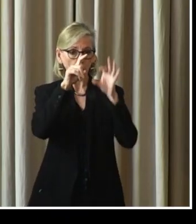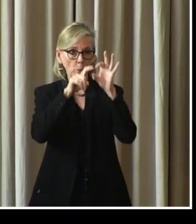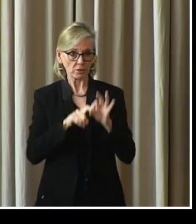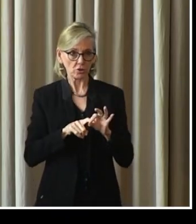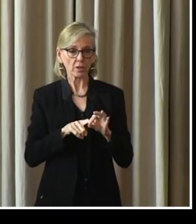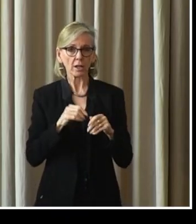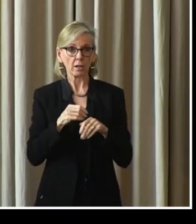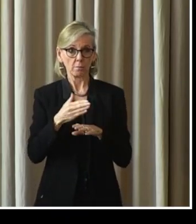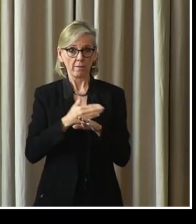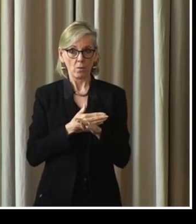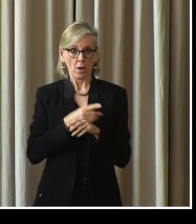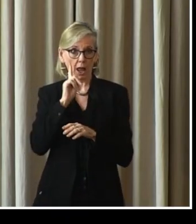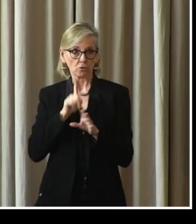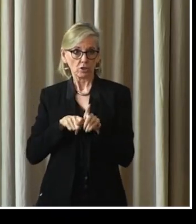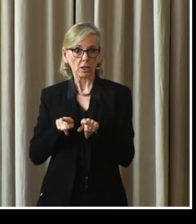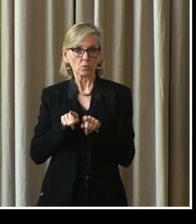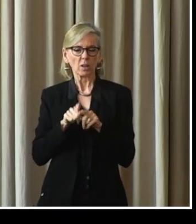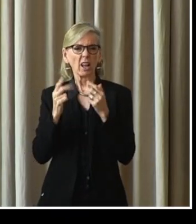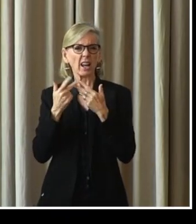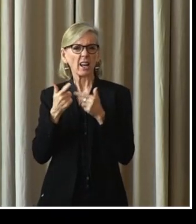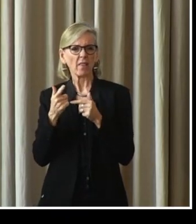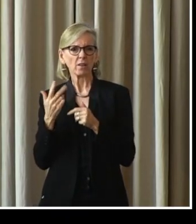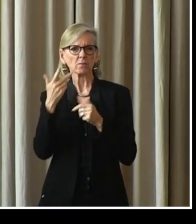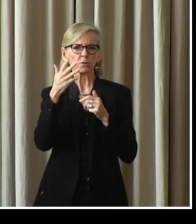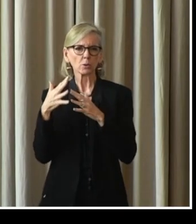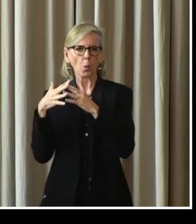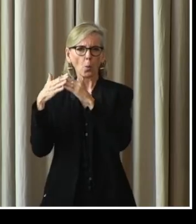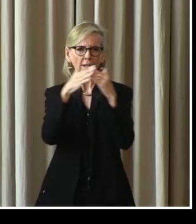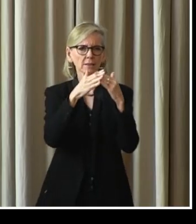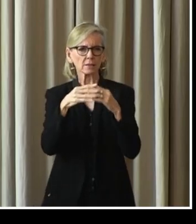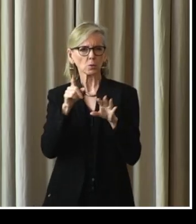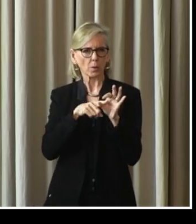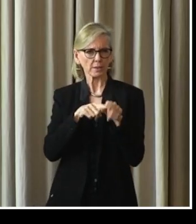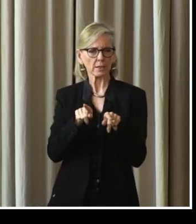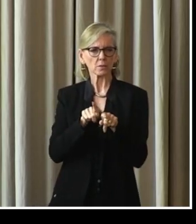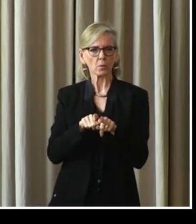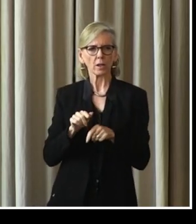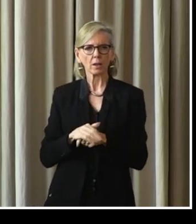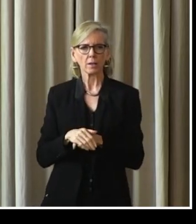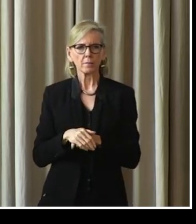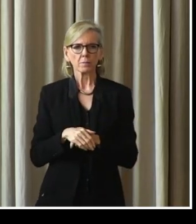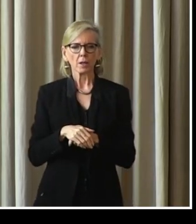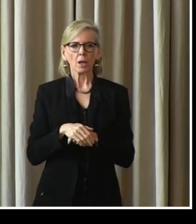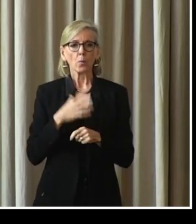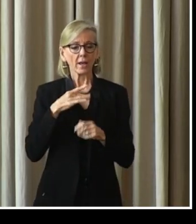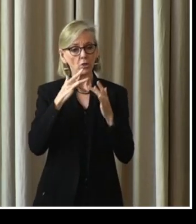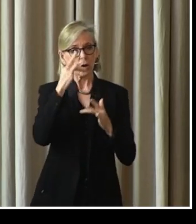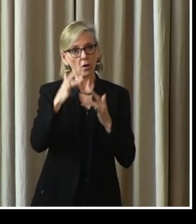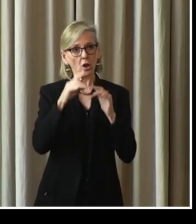forum last year and at an event out in Charleville. And then we had another 305 carers who completed an online